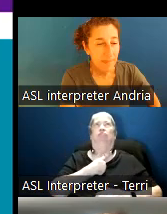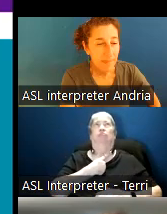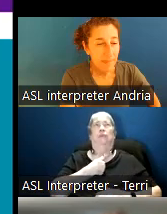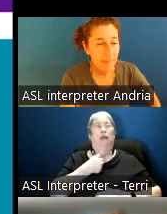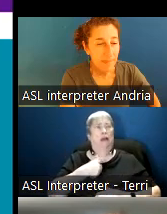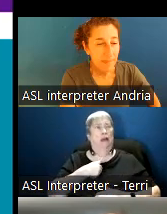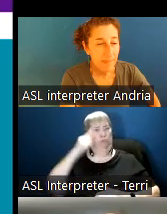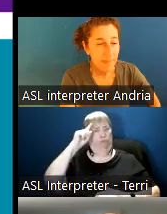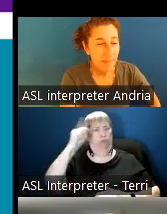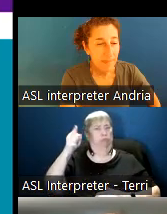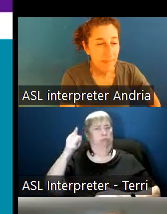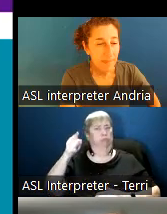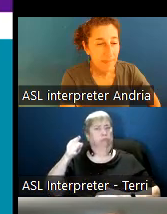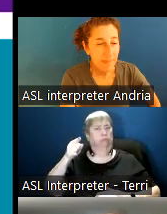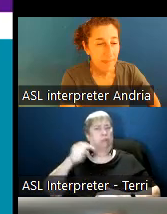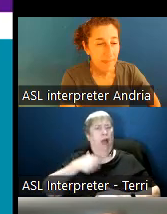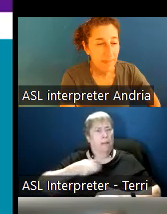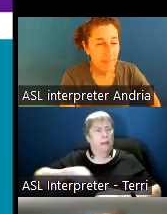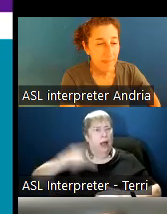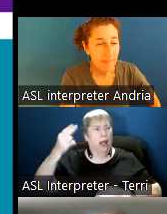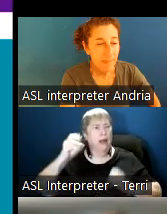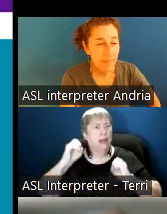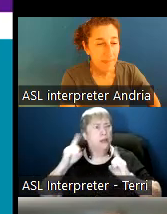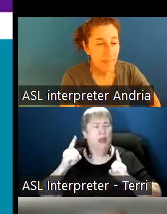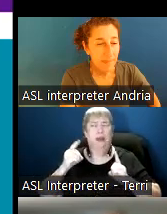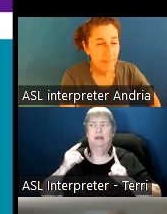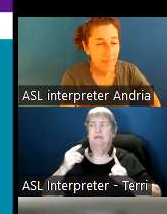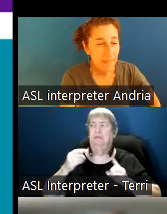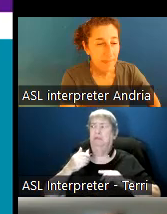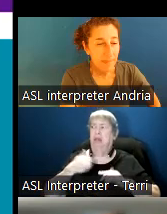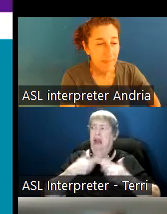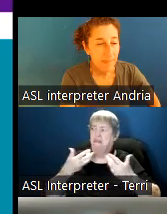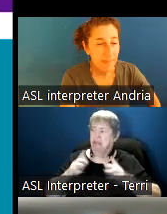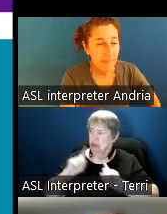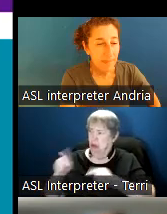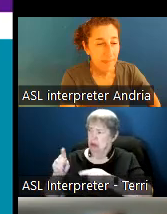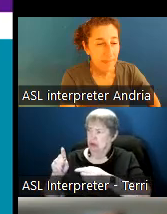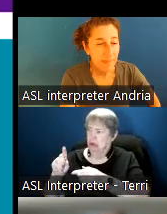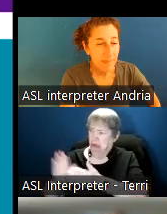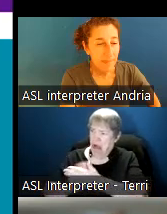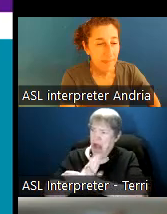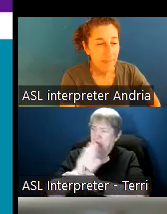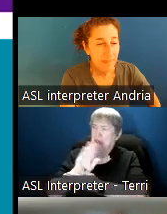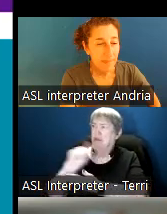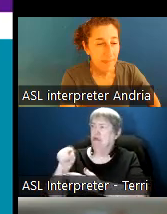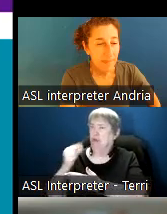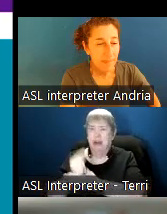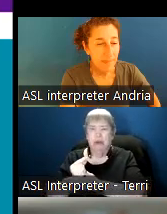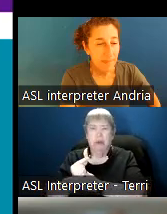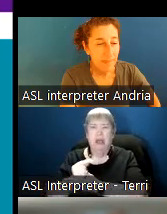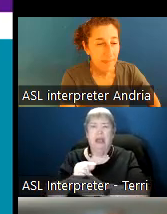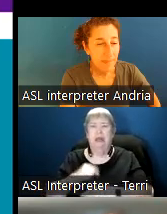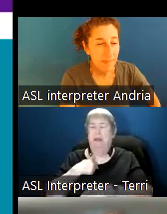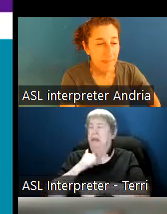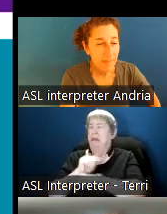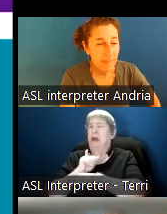educated, right? Like you've got a college degree, you've got a good job working for the government, you meet a guy, you fall in love, you